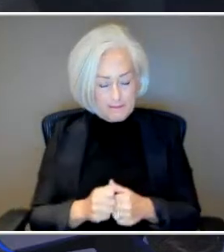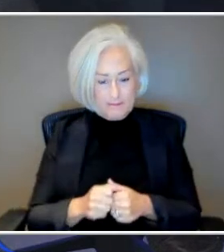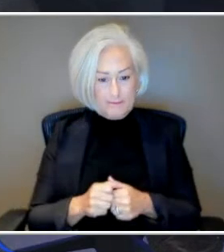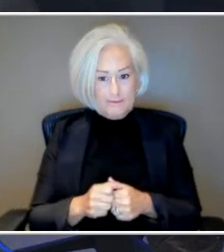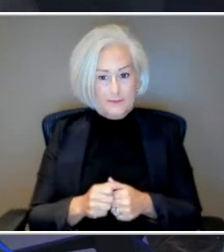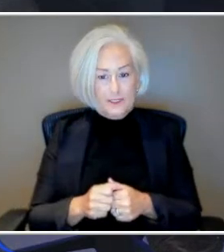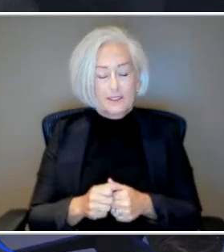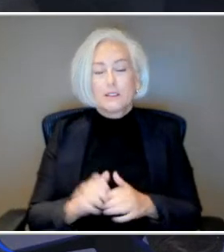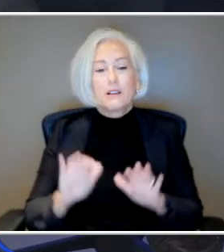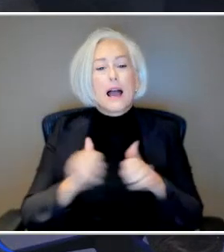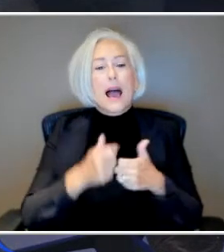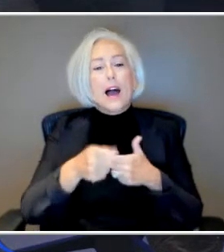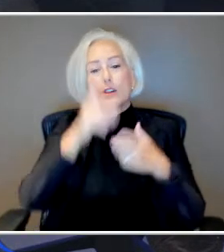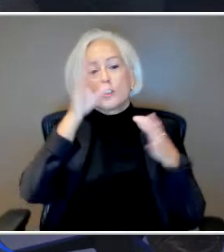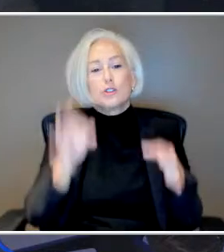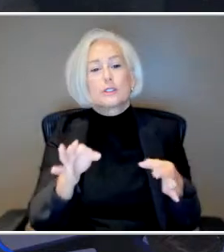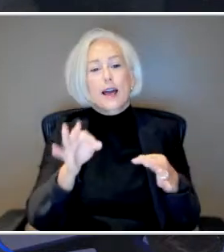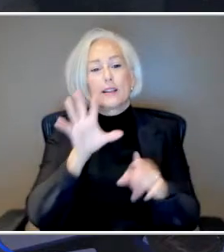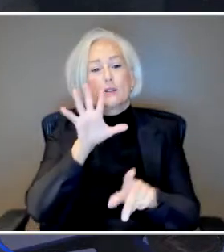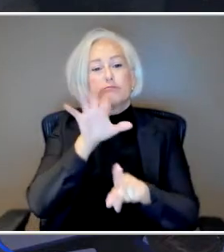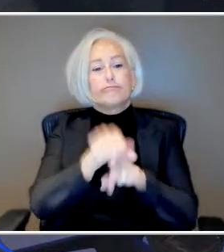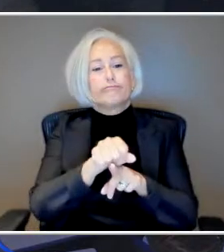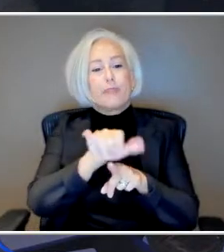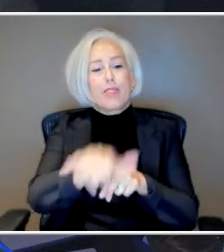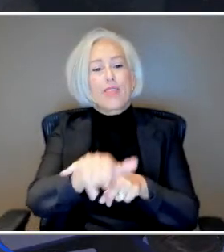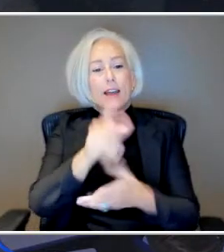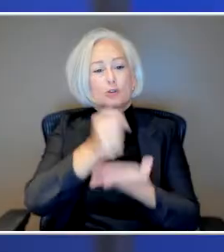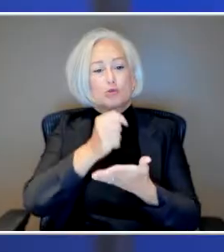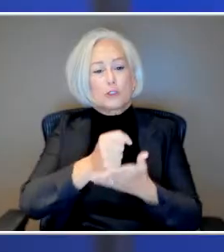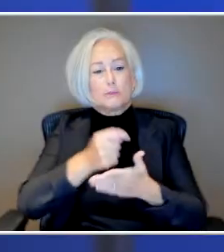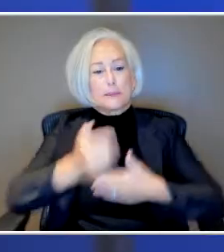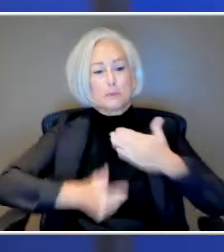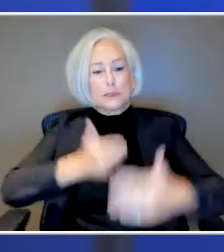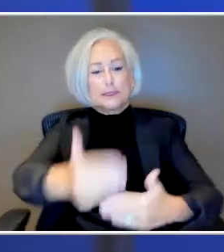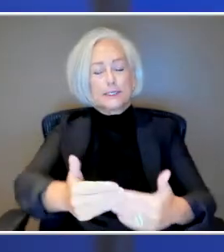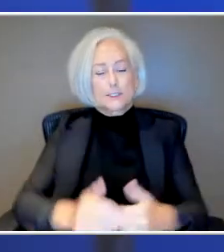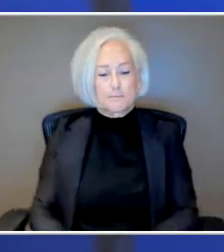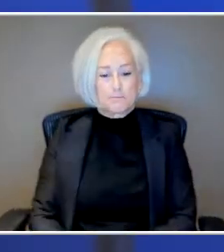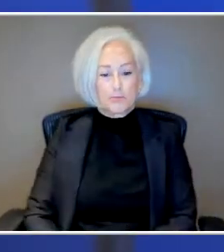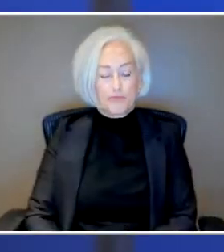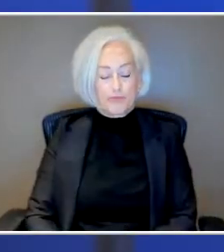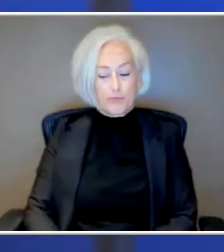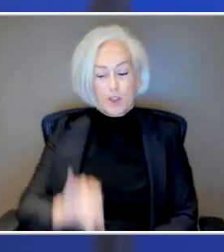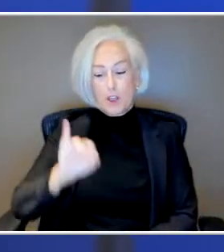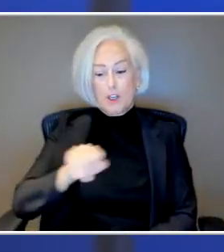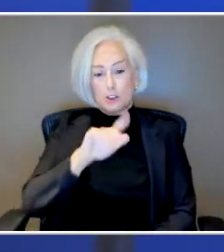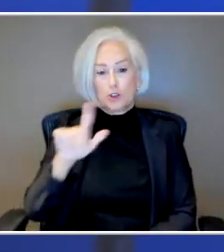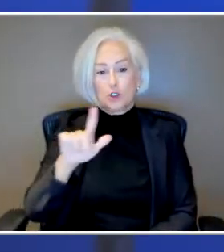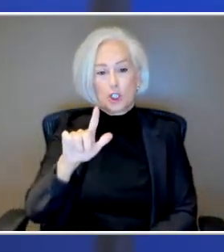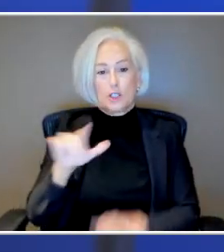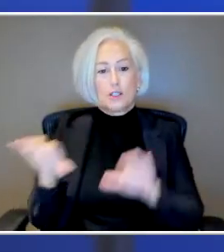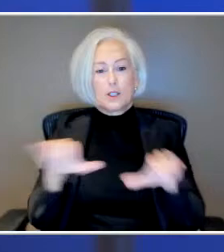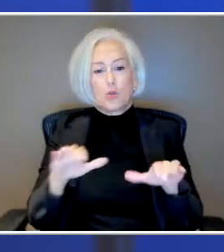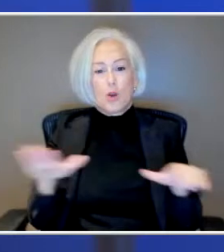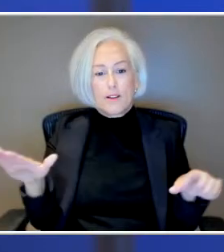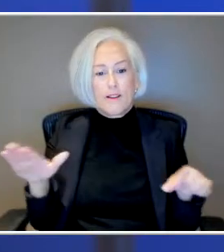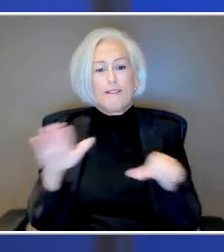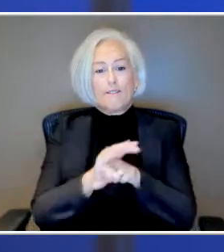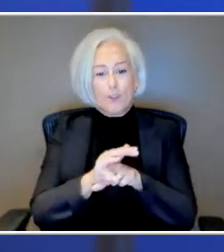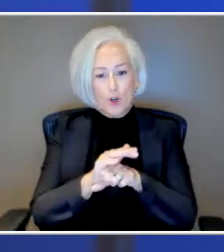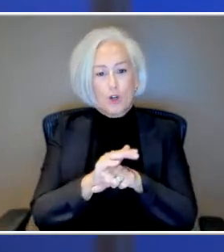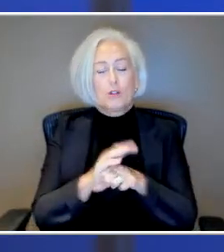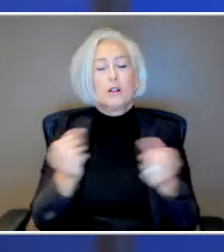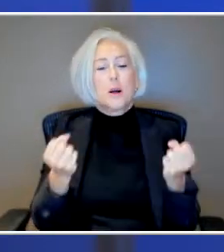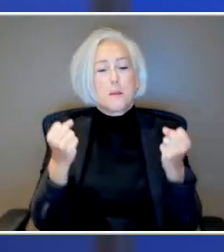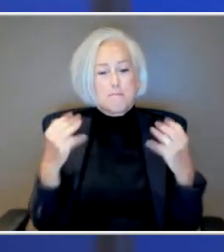did you decide to tackle that treatment path? So one thing, Jill went through our full multidisciplinary process, as all